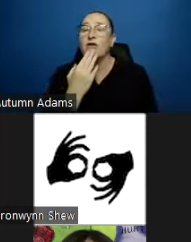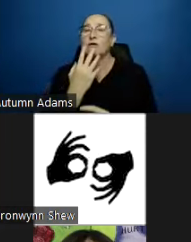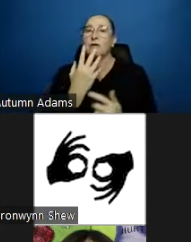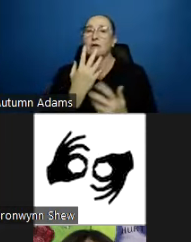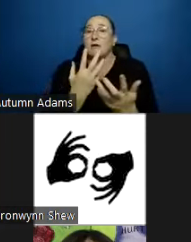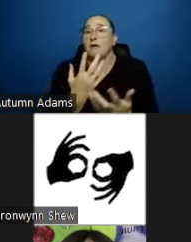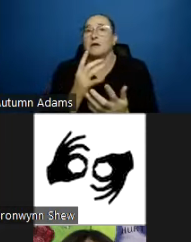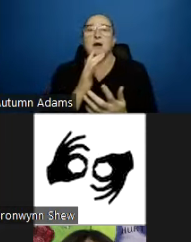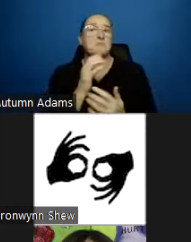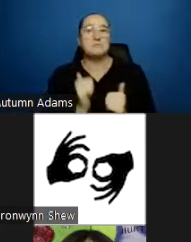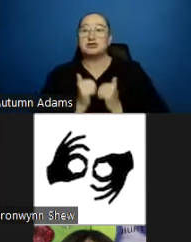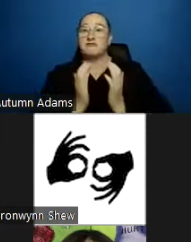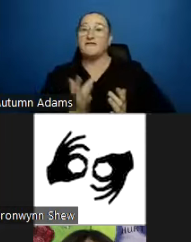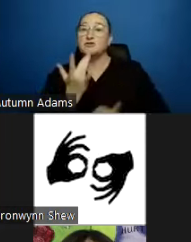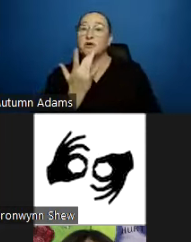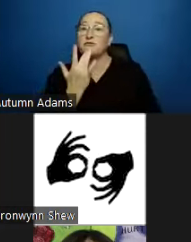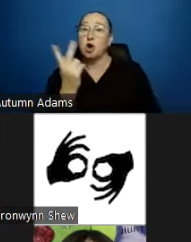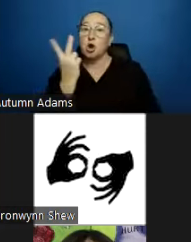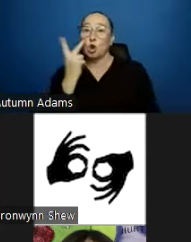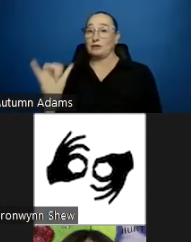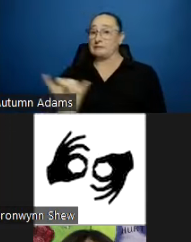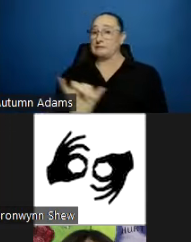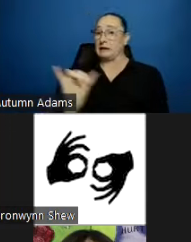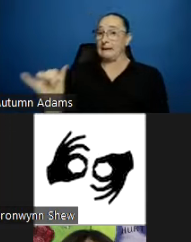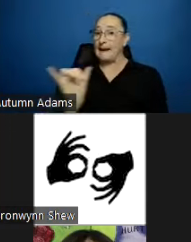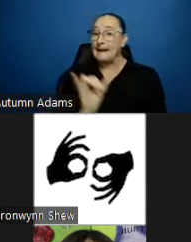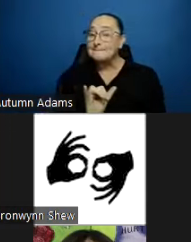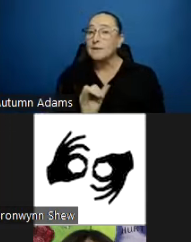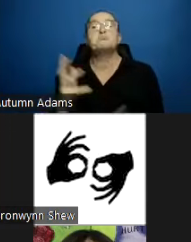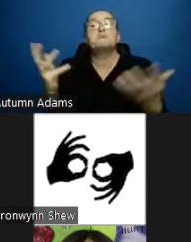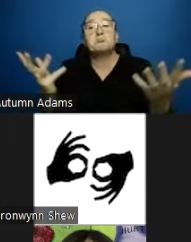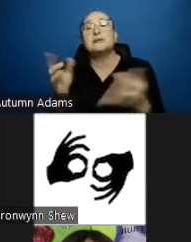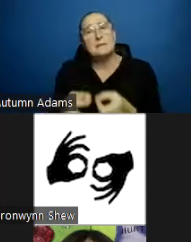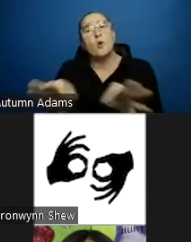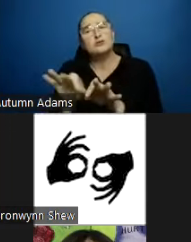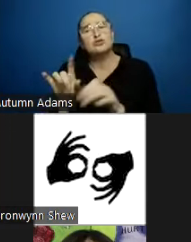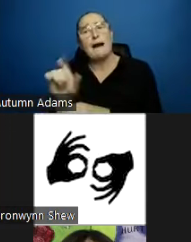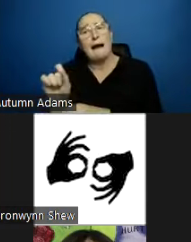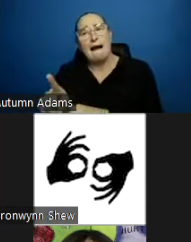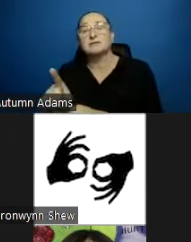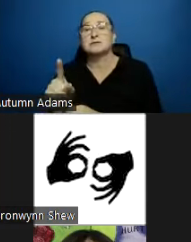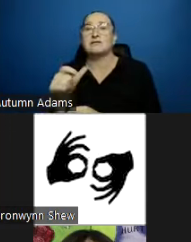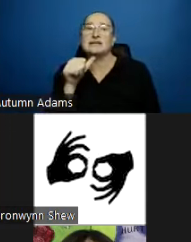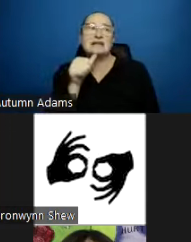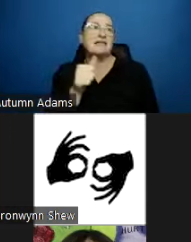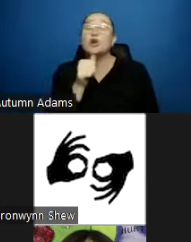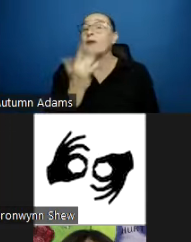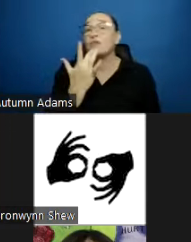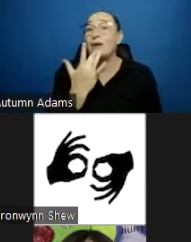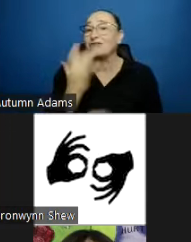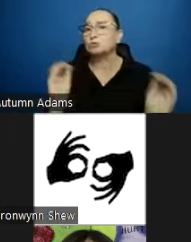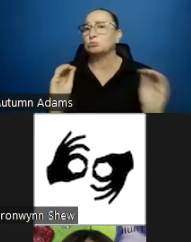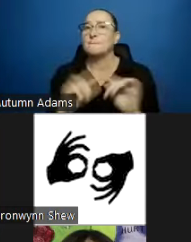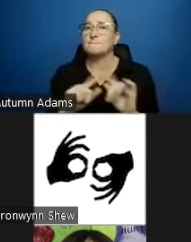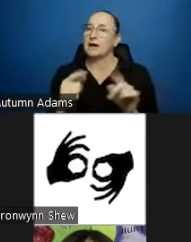very important point. It's good to ask. And sometimes they'll say, they don't have a preference, but just tell me the name